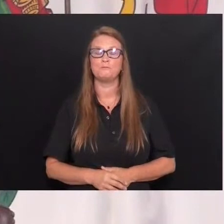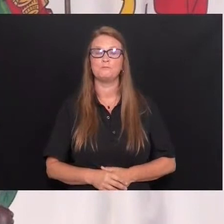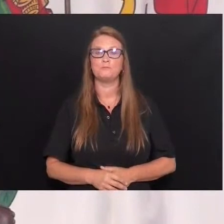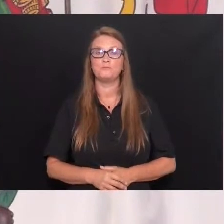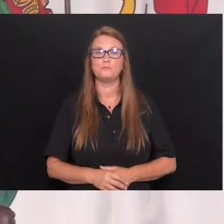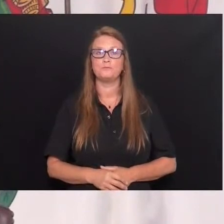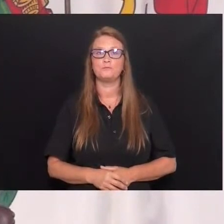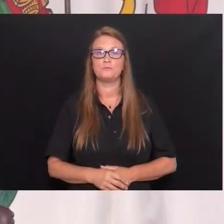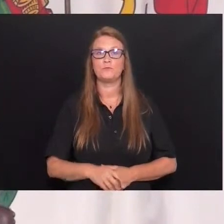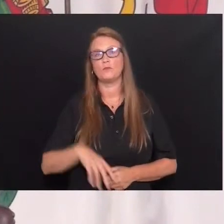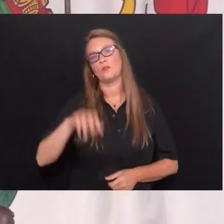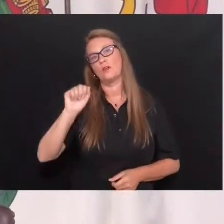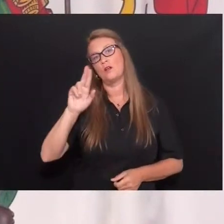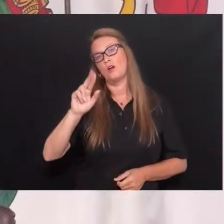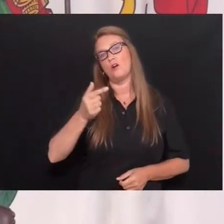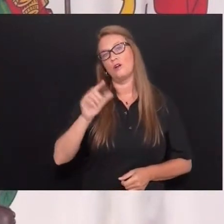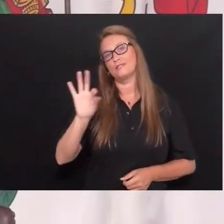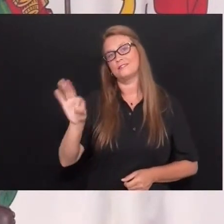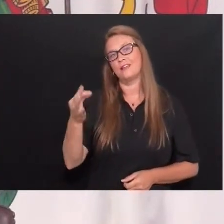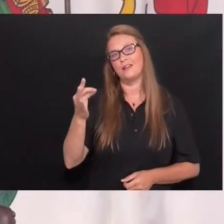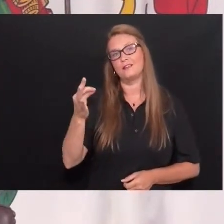On August the 9th,